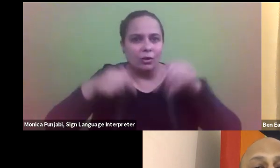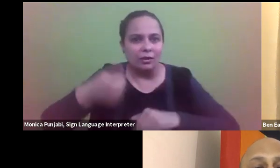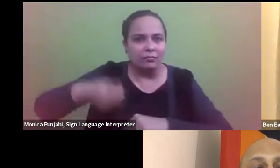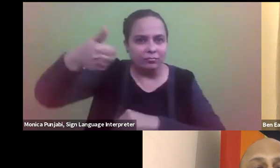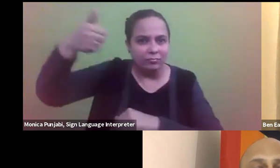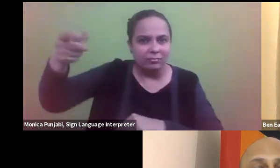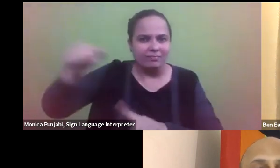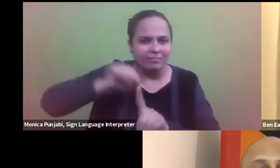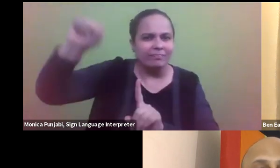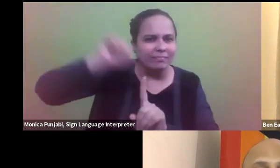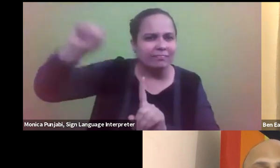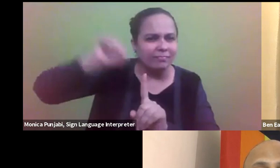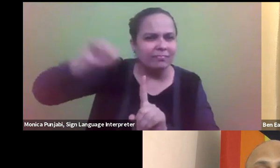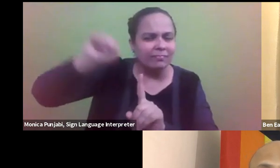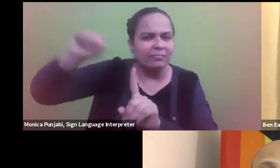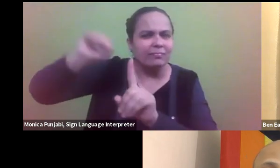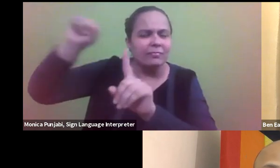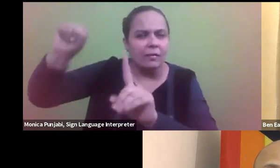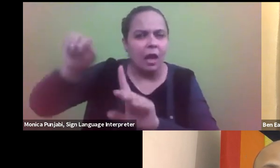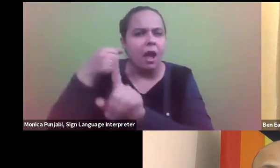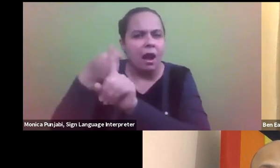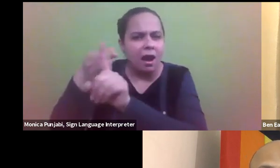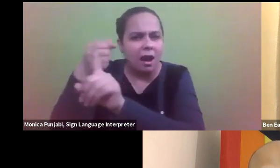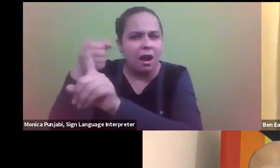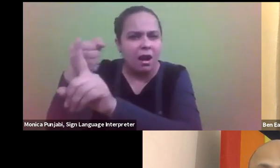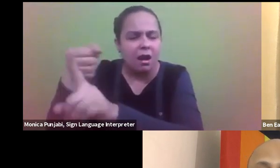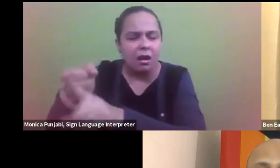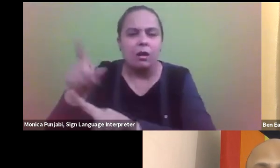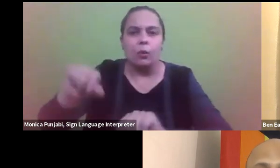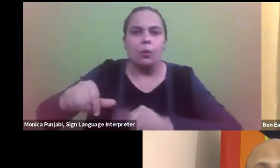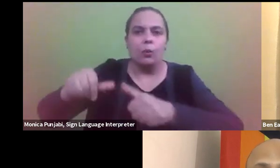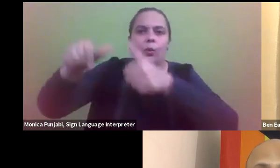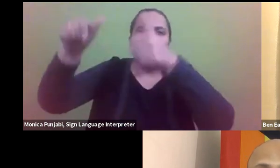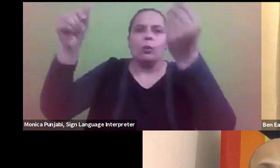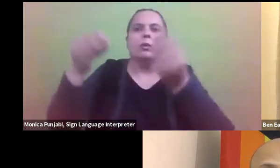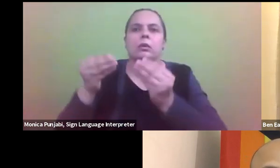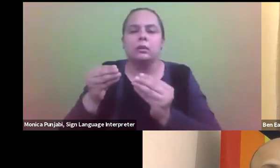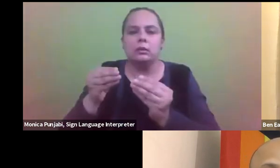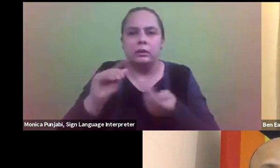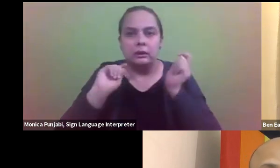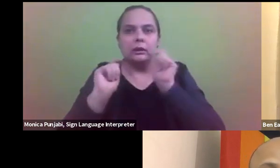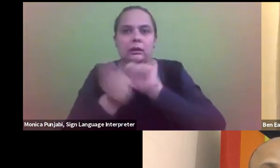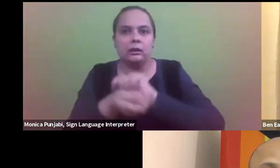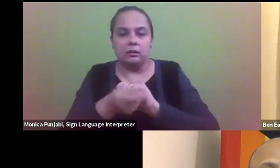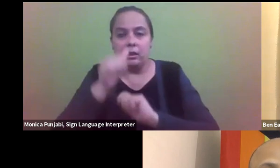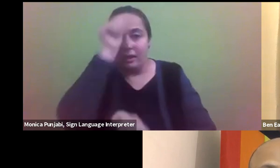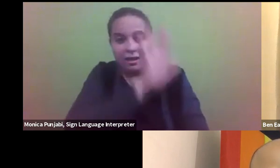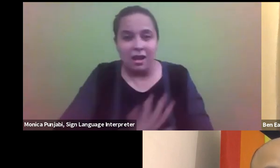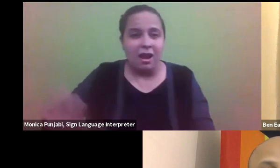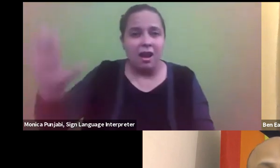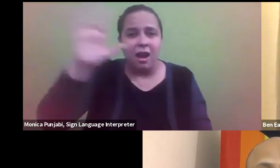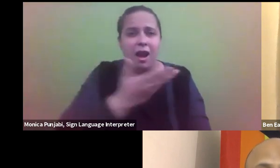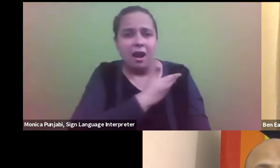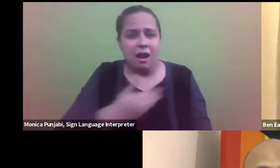about their own caste identities. And that is indeed true. This coupled with the innate caste phobia that is there within the